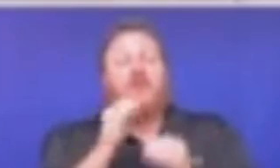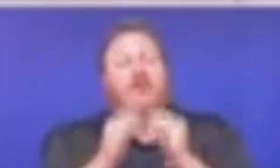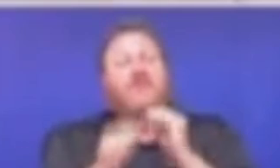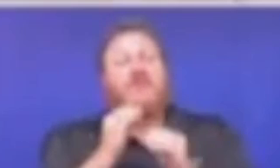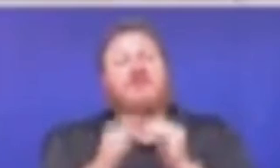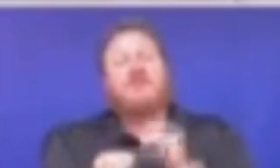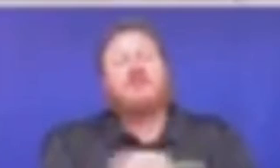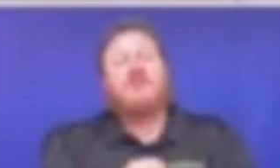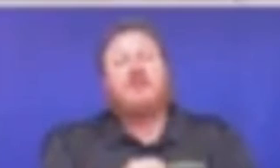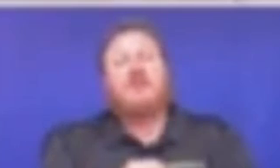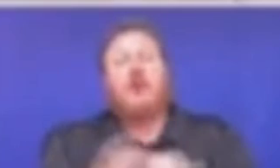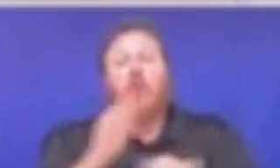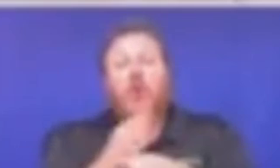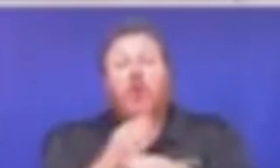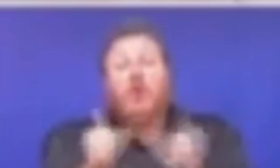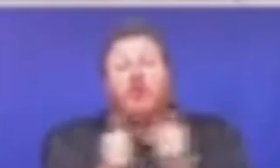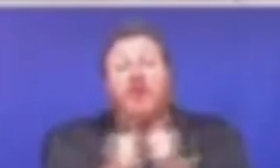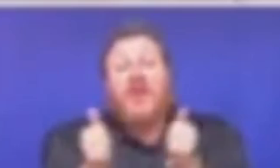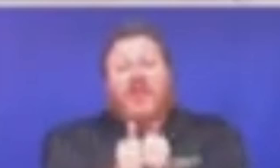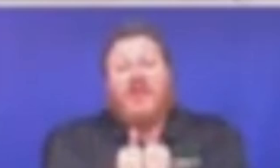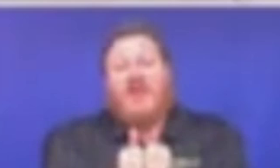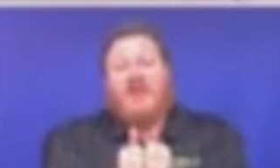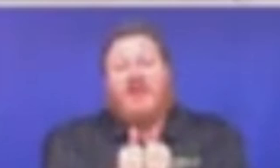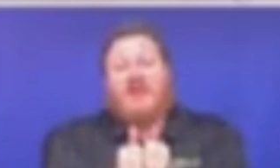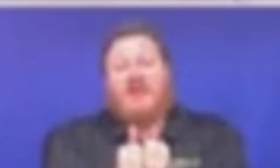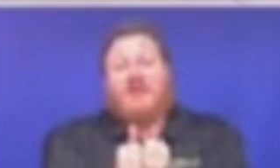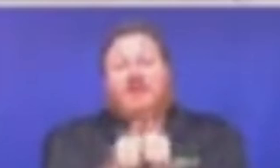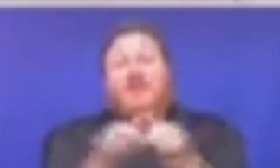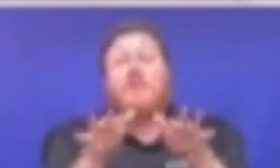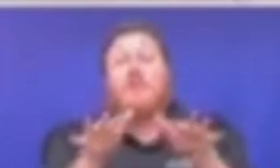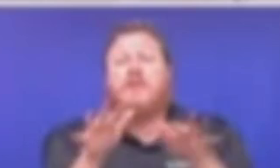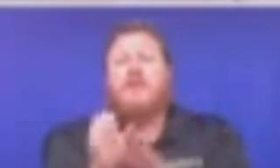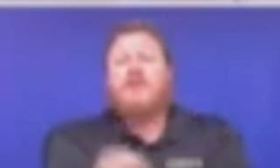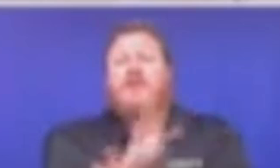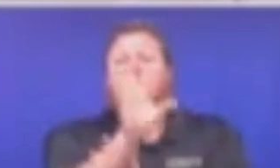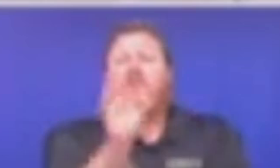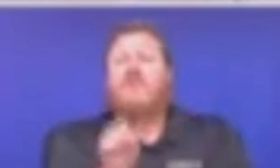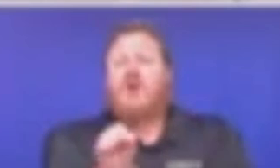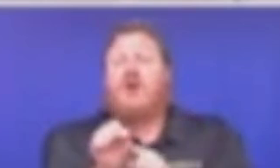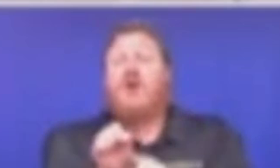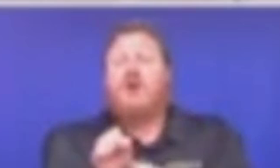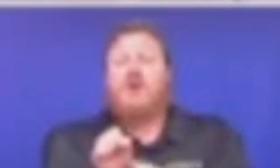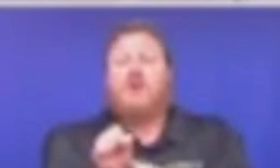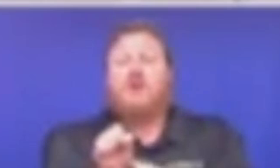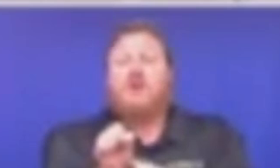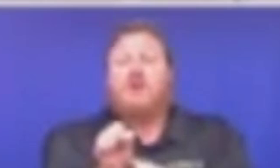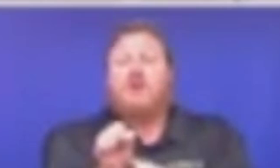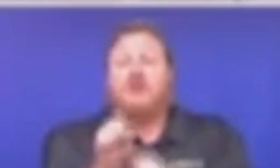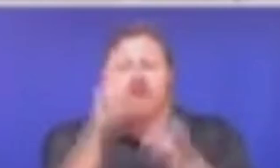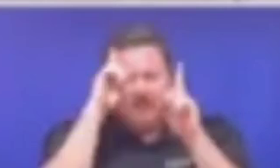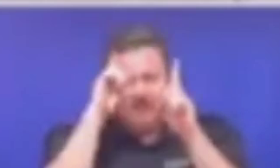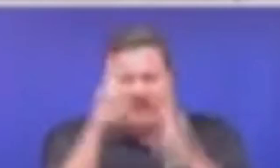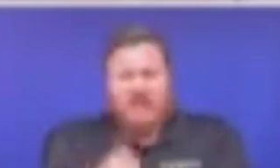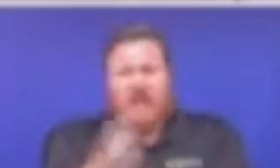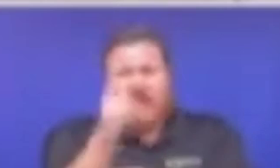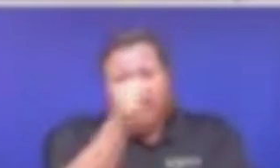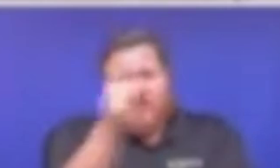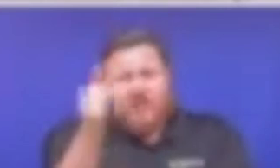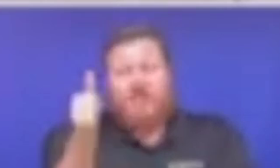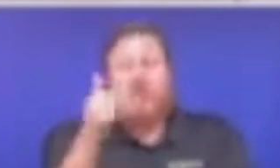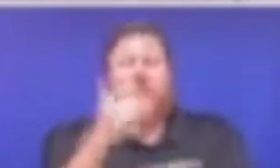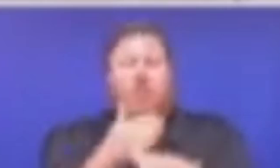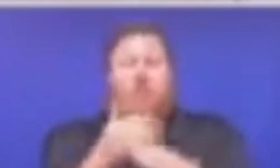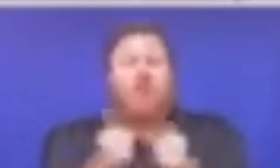working together. The people of South Africa determined and decided that we should